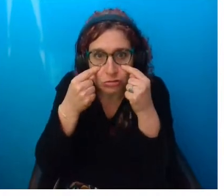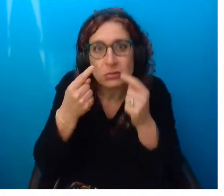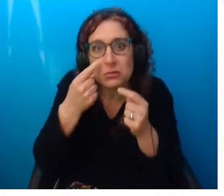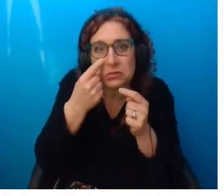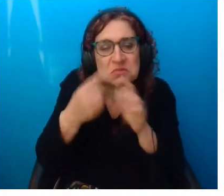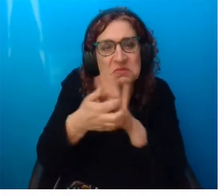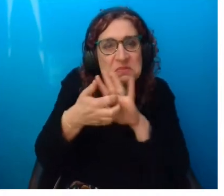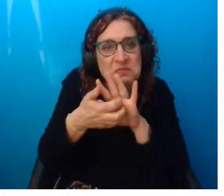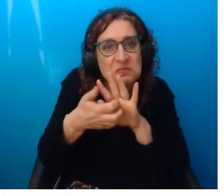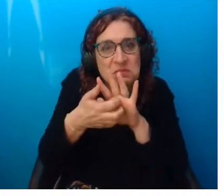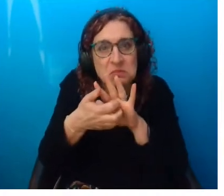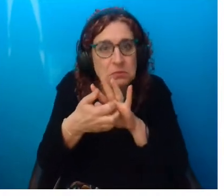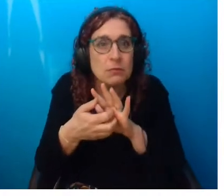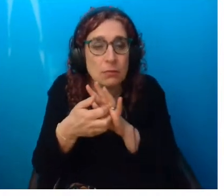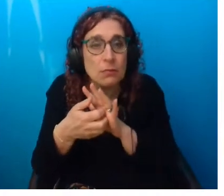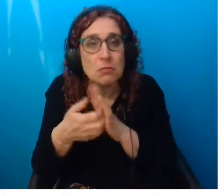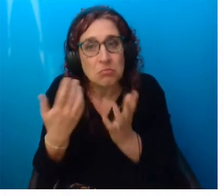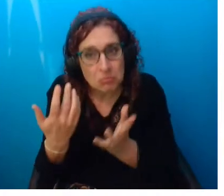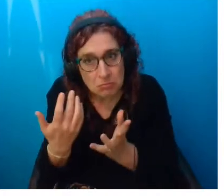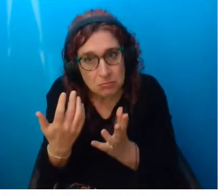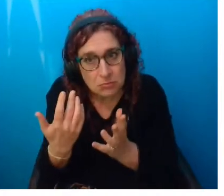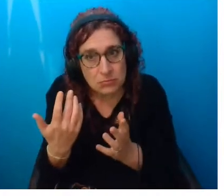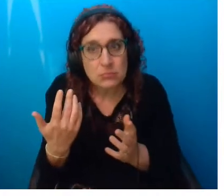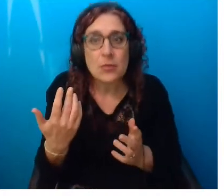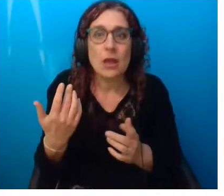can transfer, but lots of us,